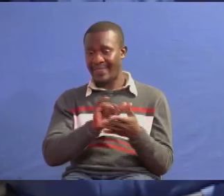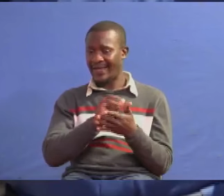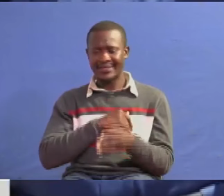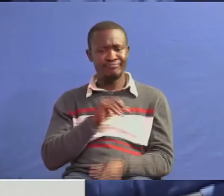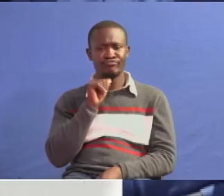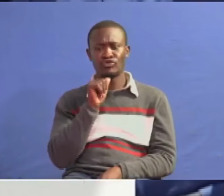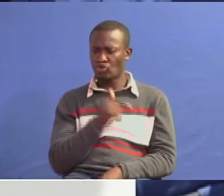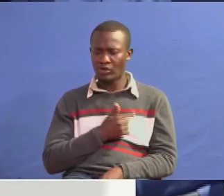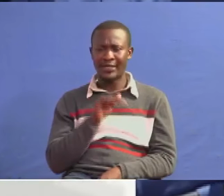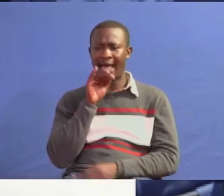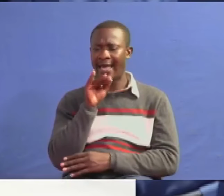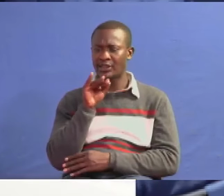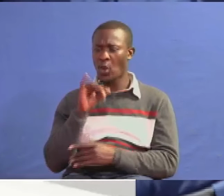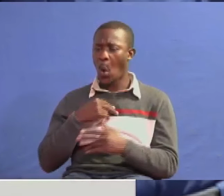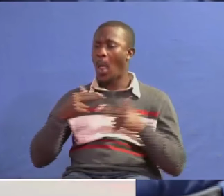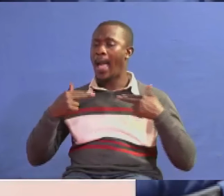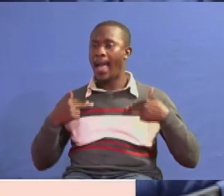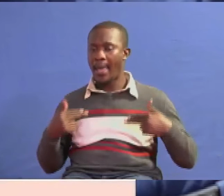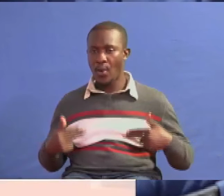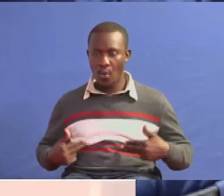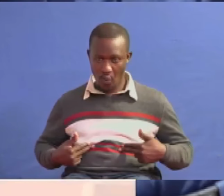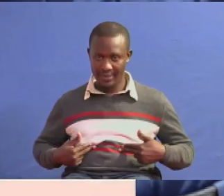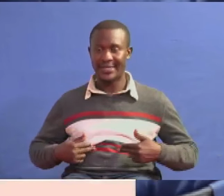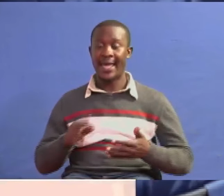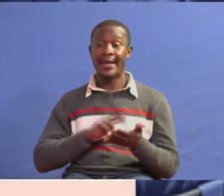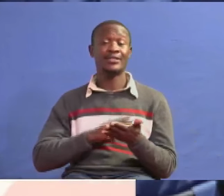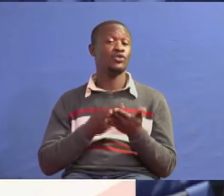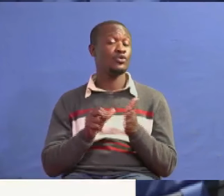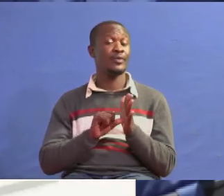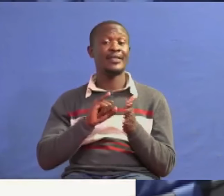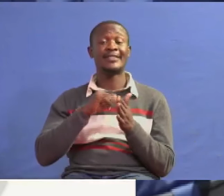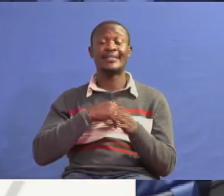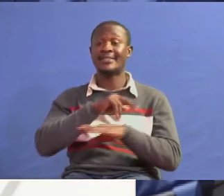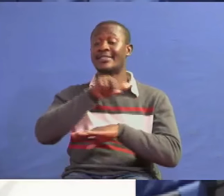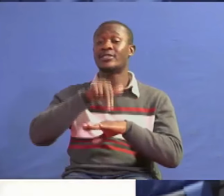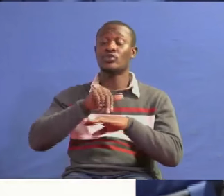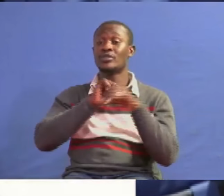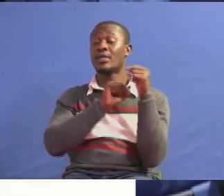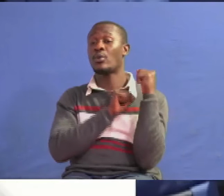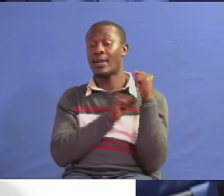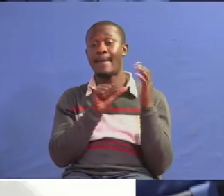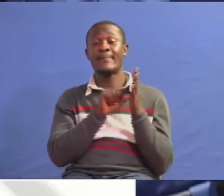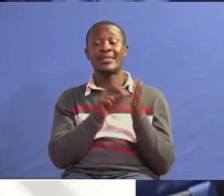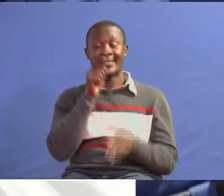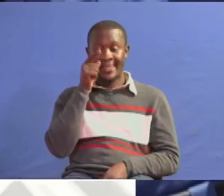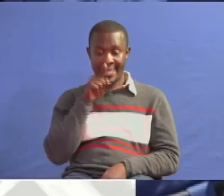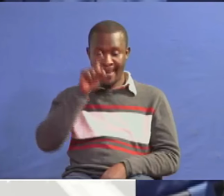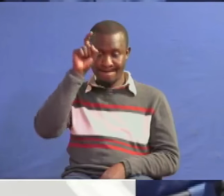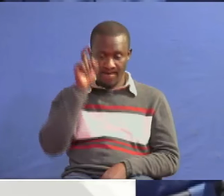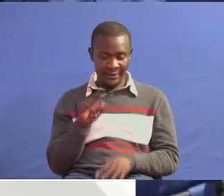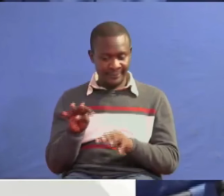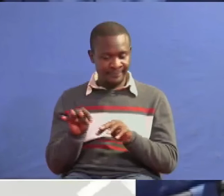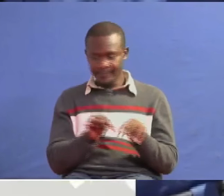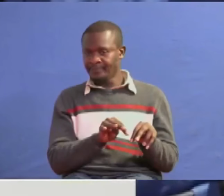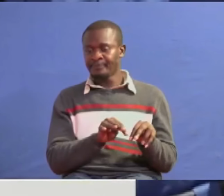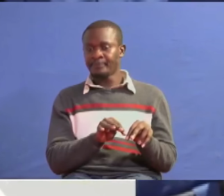request. It is not a human resource matter. It is a national security matter. They must leave without